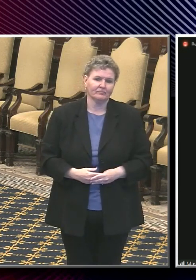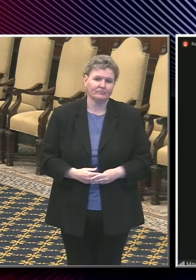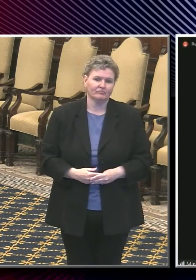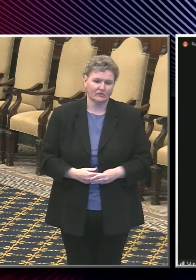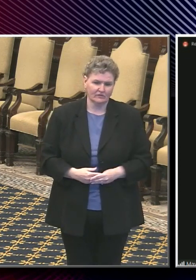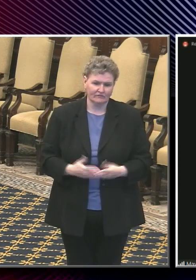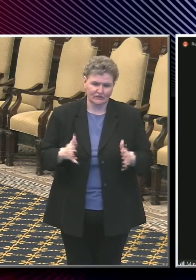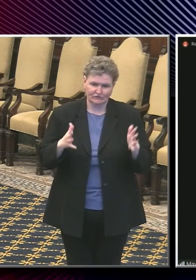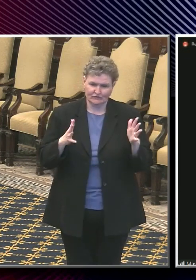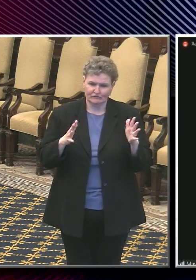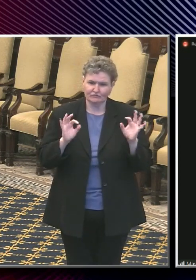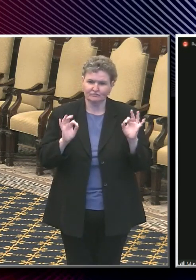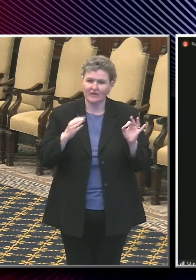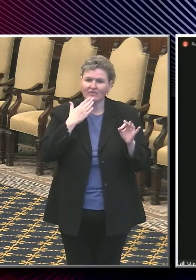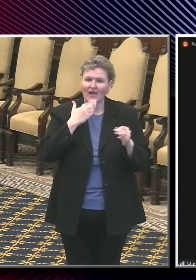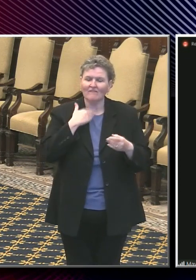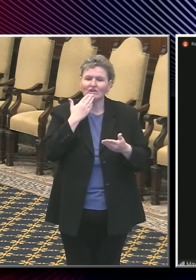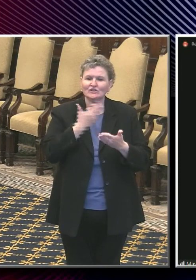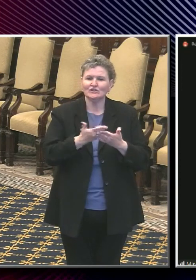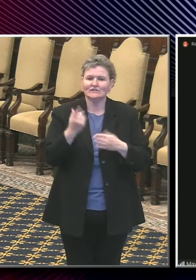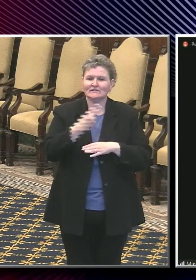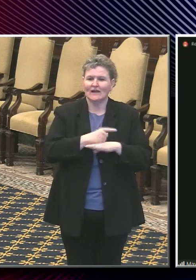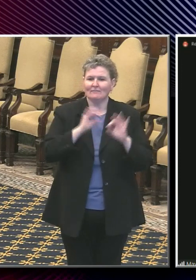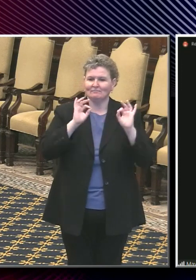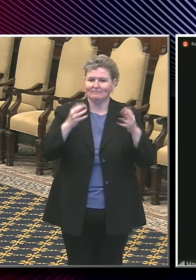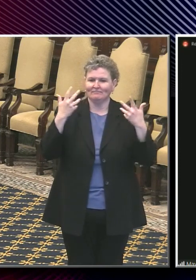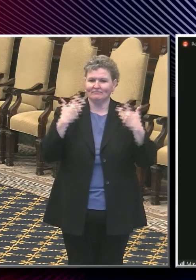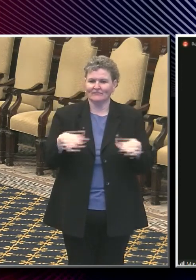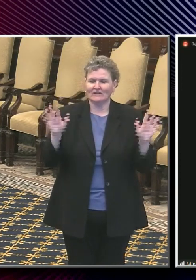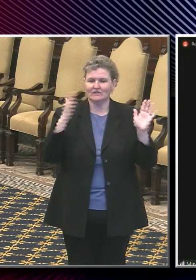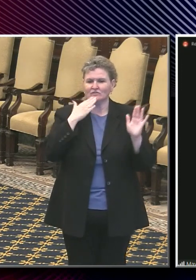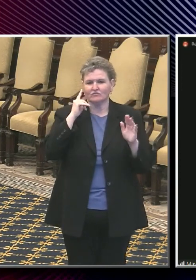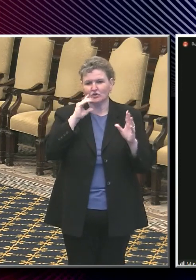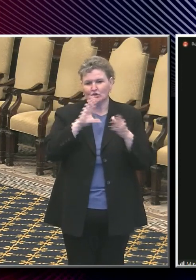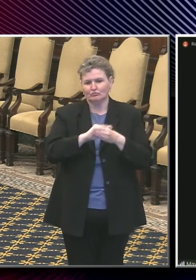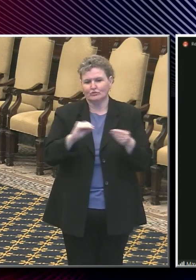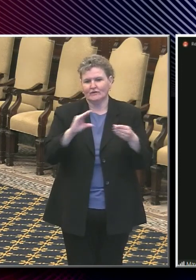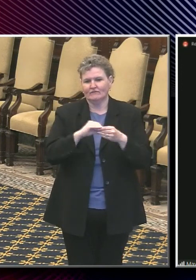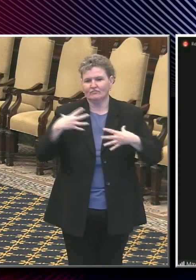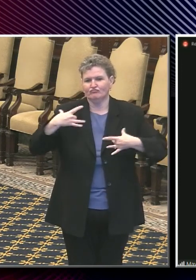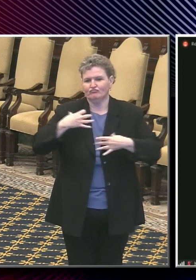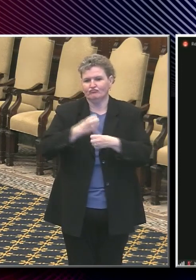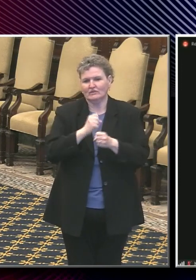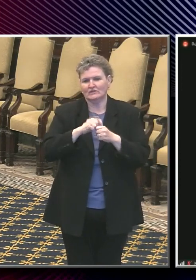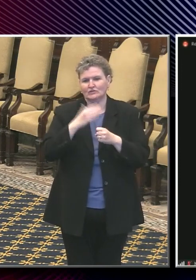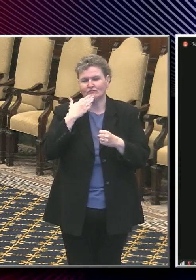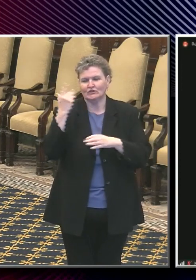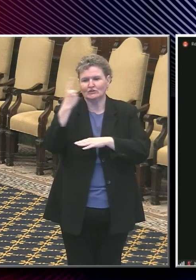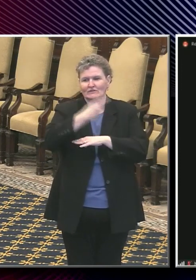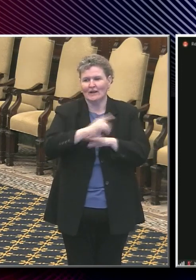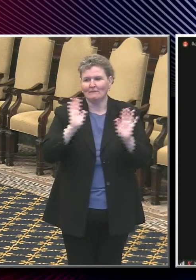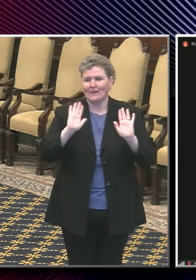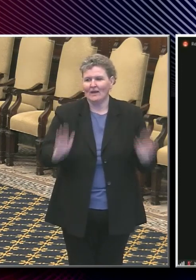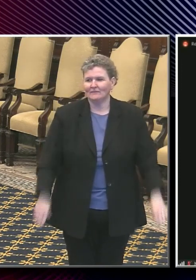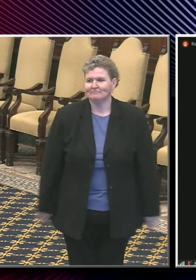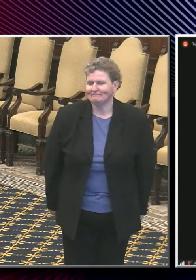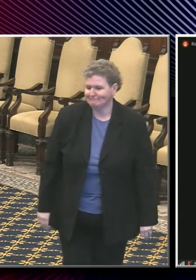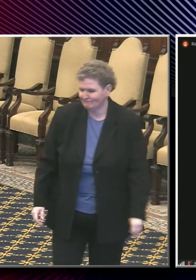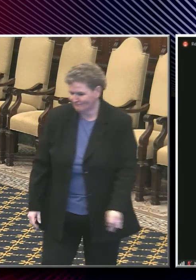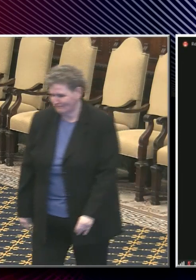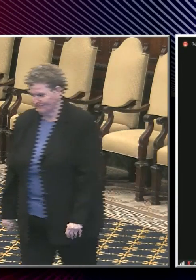of their society is functioning, their economy is doing well, and the virus is at low levels. As much as that's a bit of a problem, that is unfortunately what success looks like until